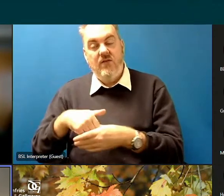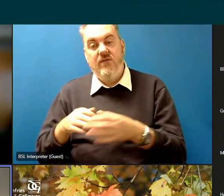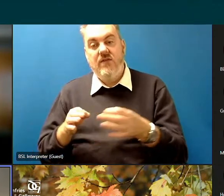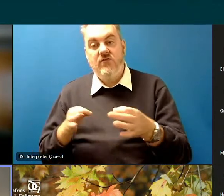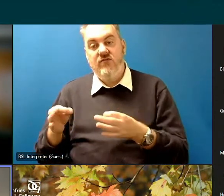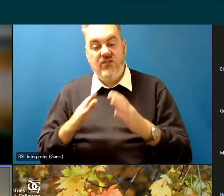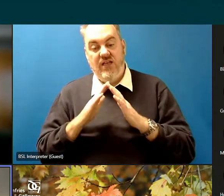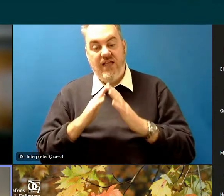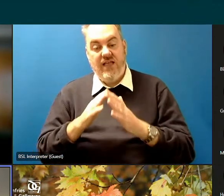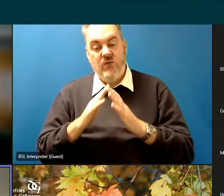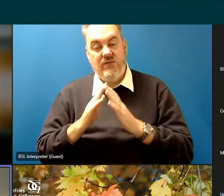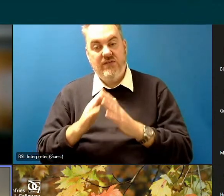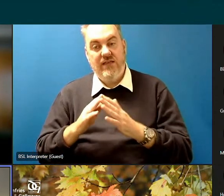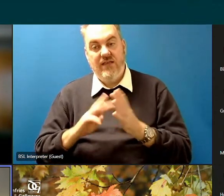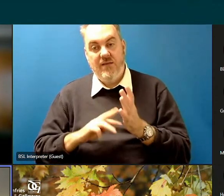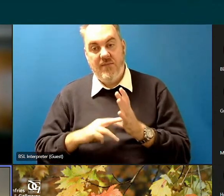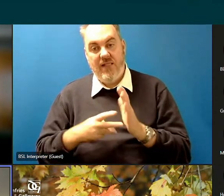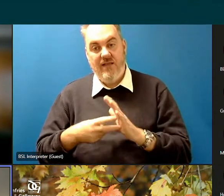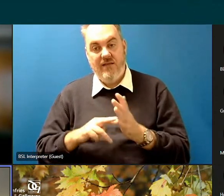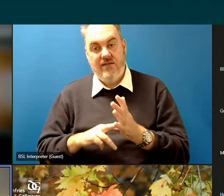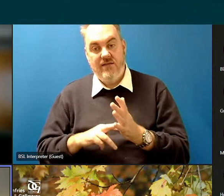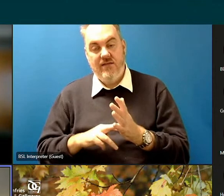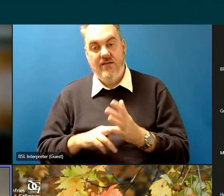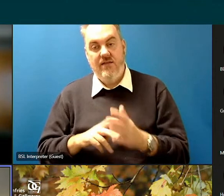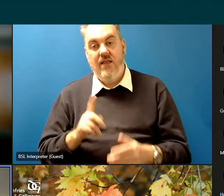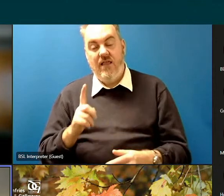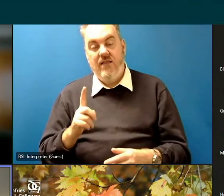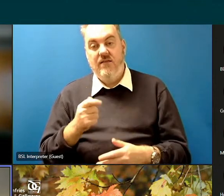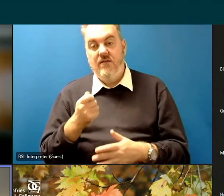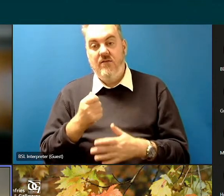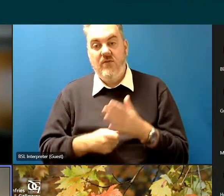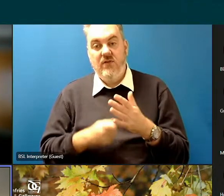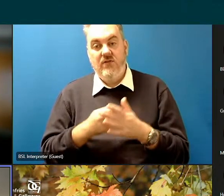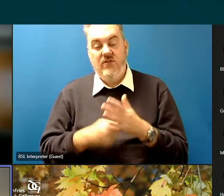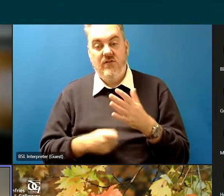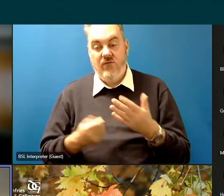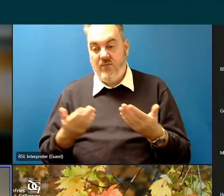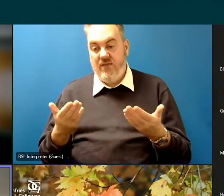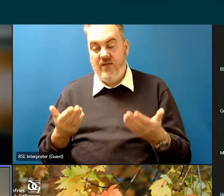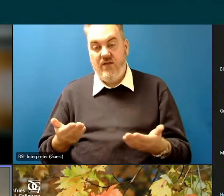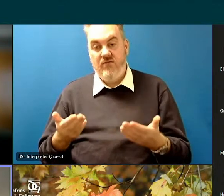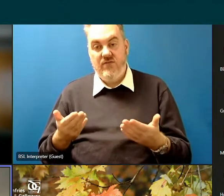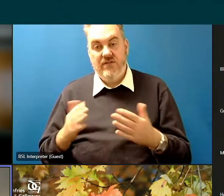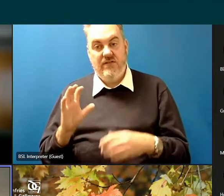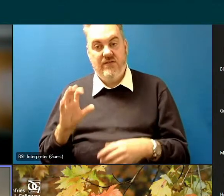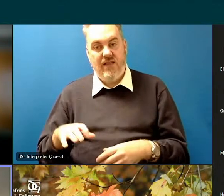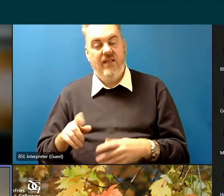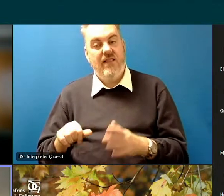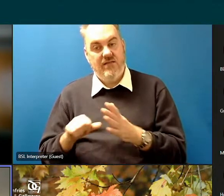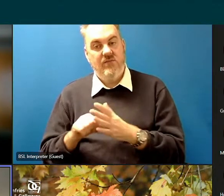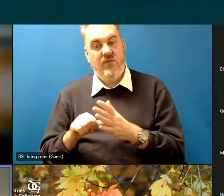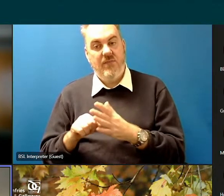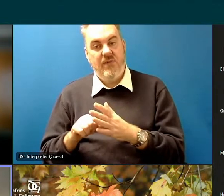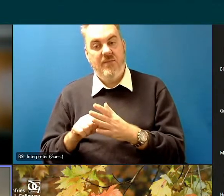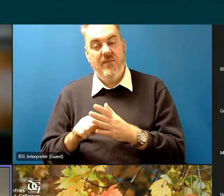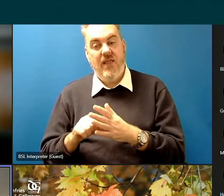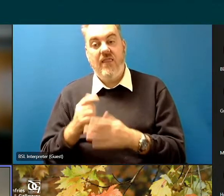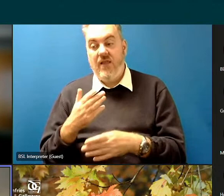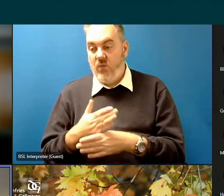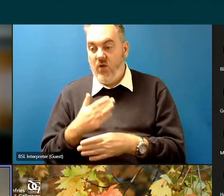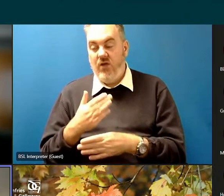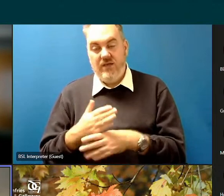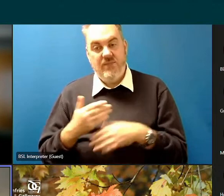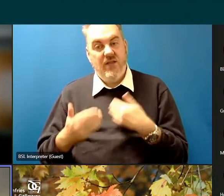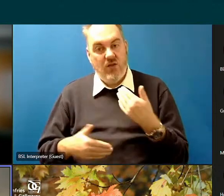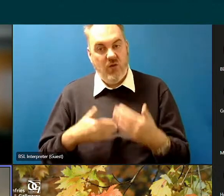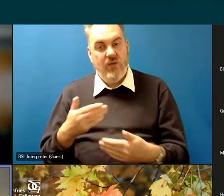Plan, in terms of purchase from the current site owner, that is an issue that work has been ongoing